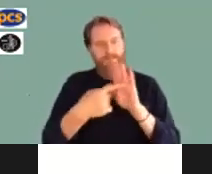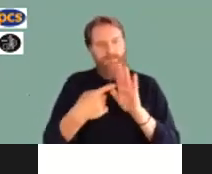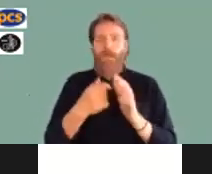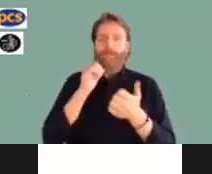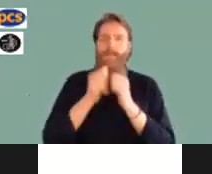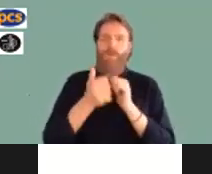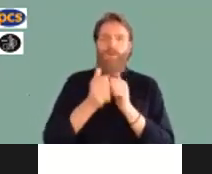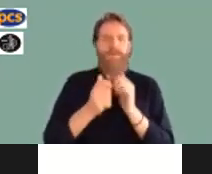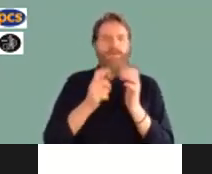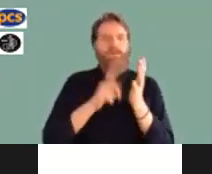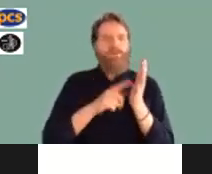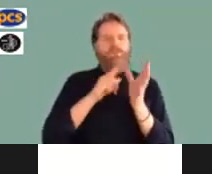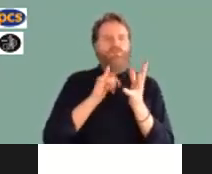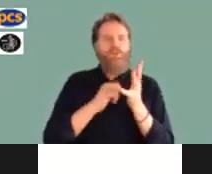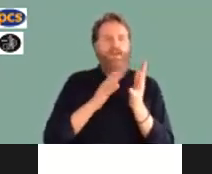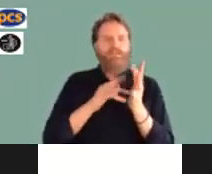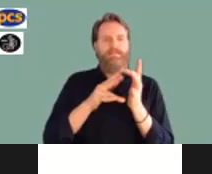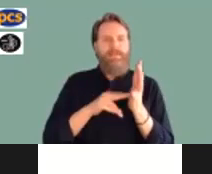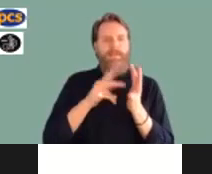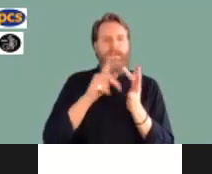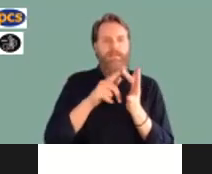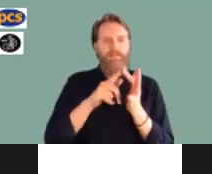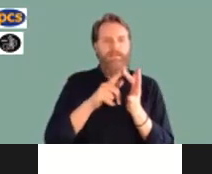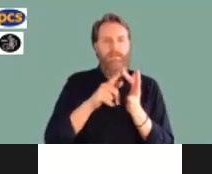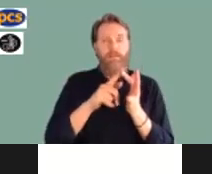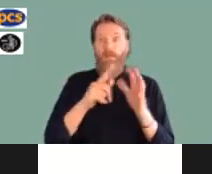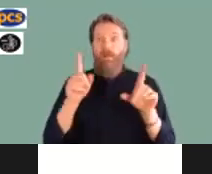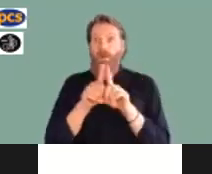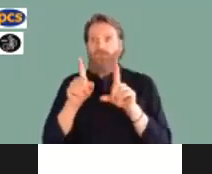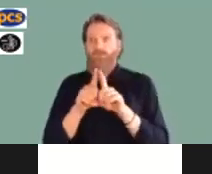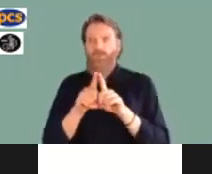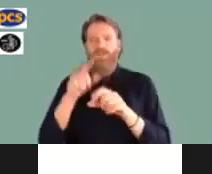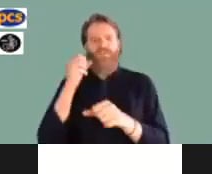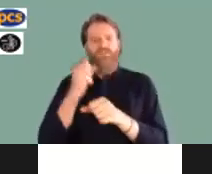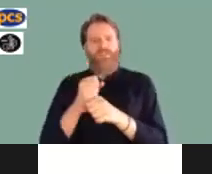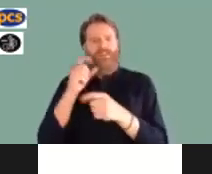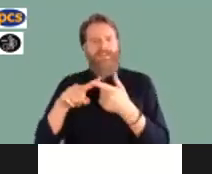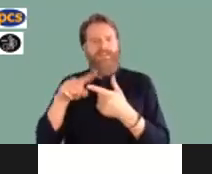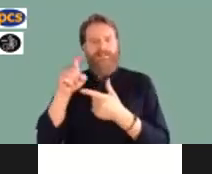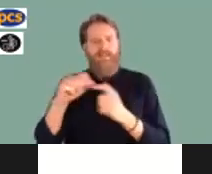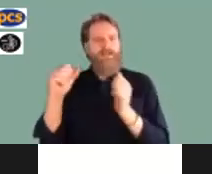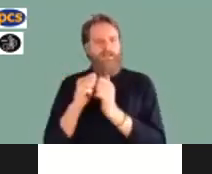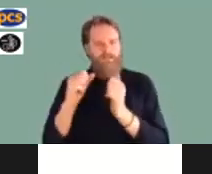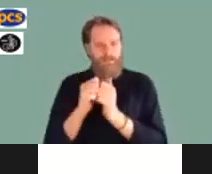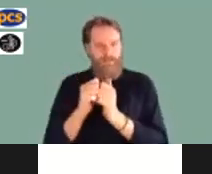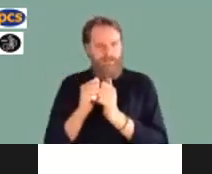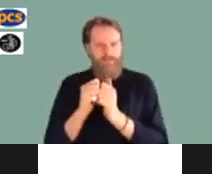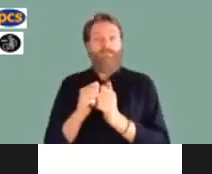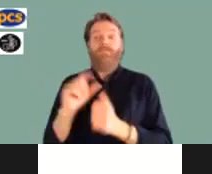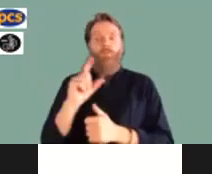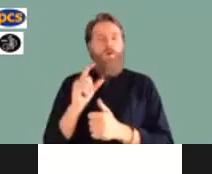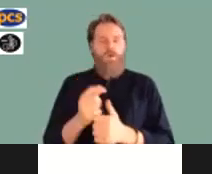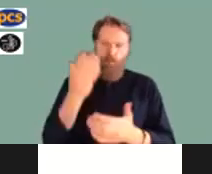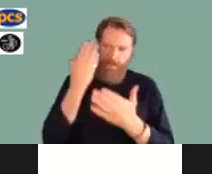other Black members in the group, and that's been endorsed by the GEC for culture. It sets out bargaining demands on race equality for